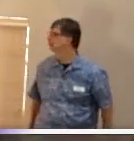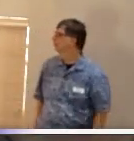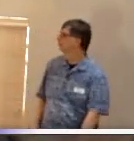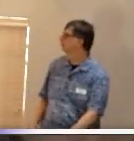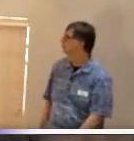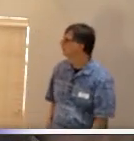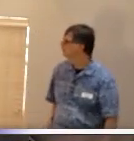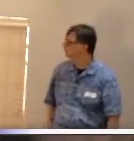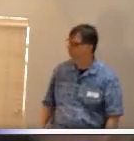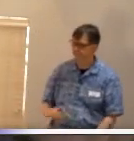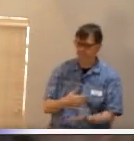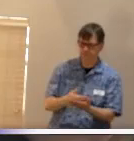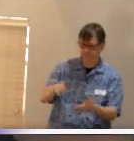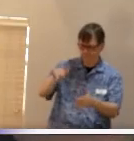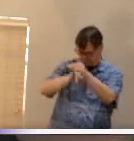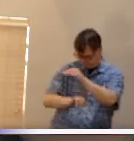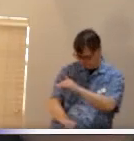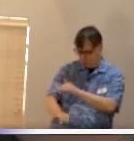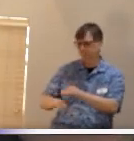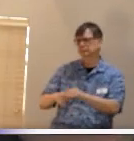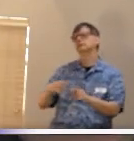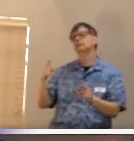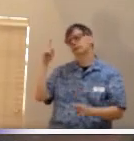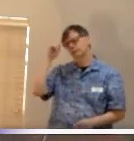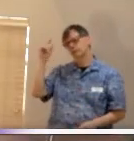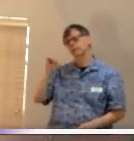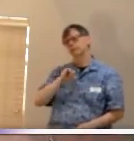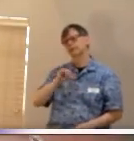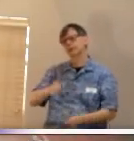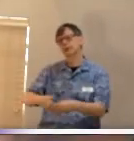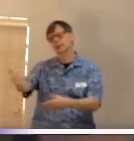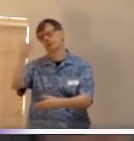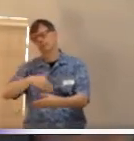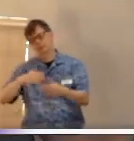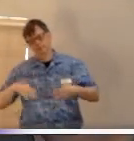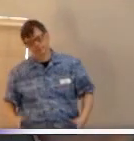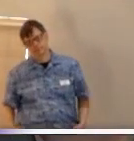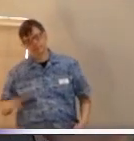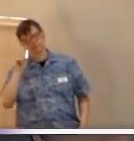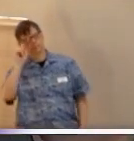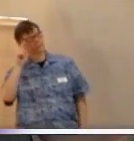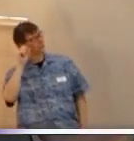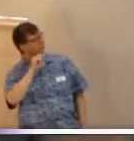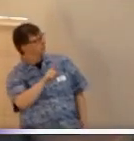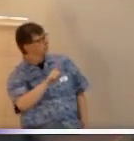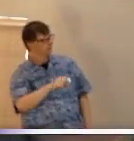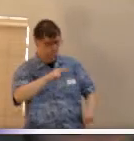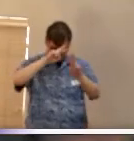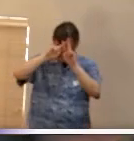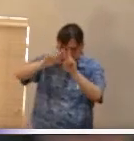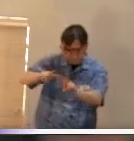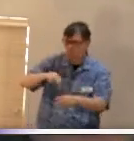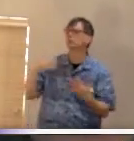This is something that is deeply meaningful to me in my life, because one of the things that I discovered